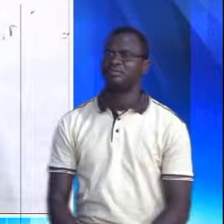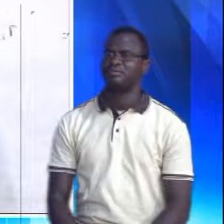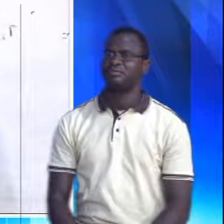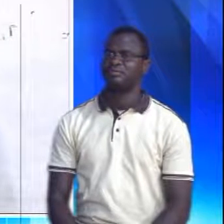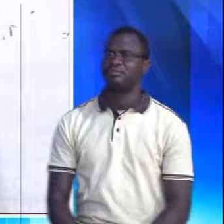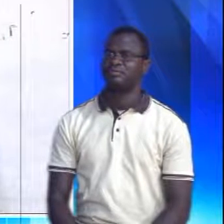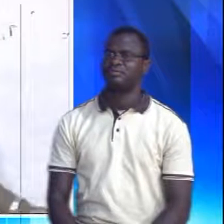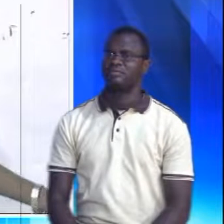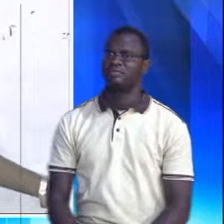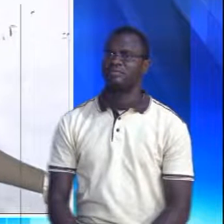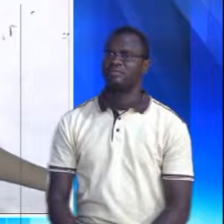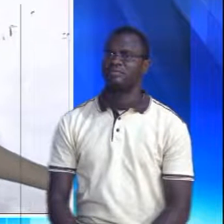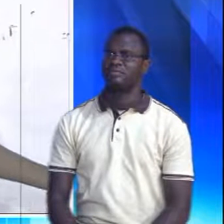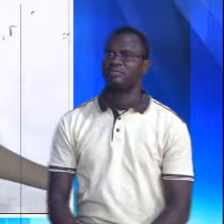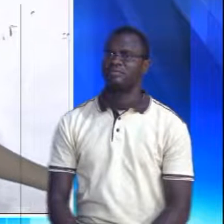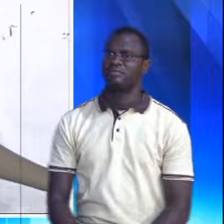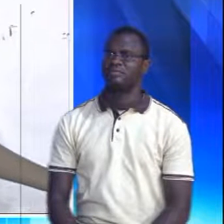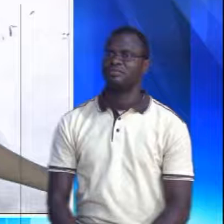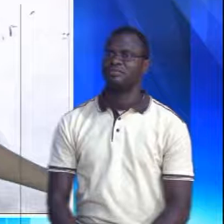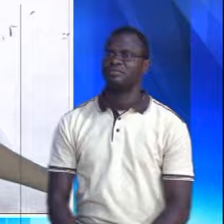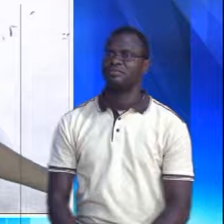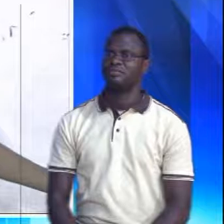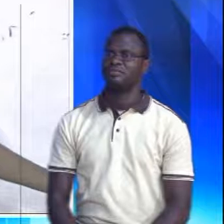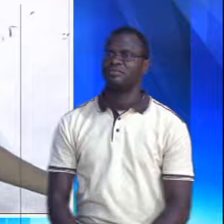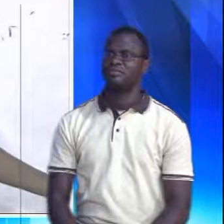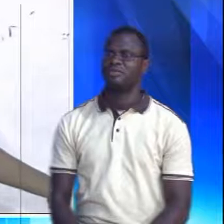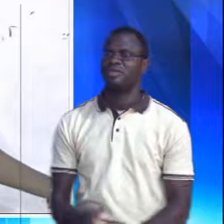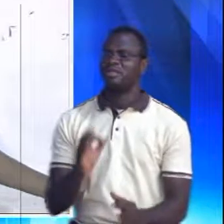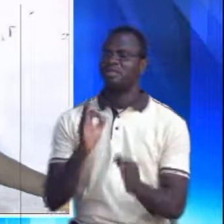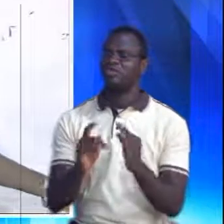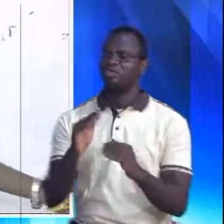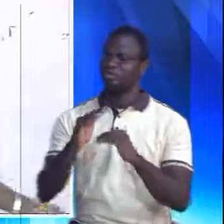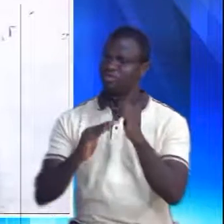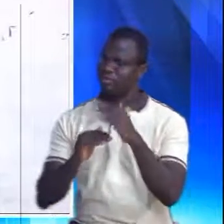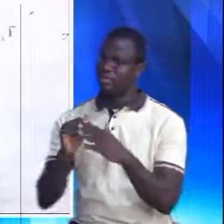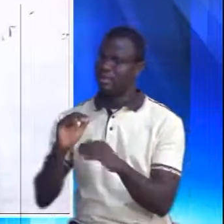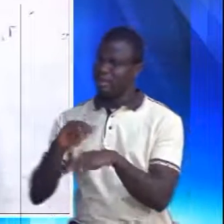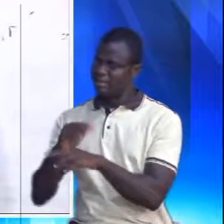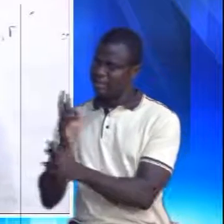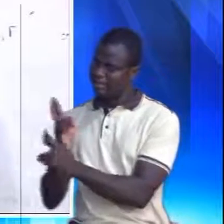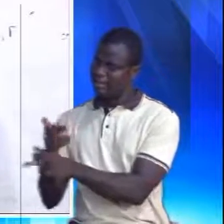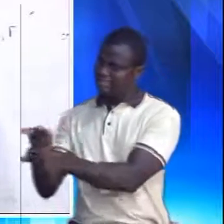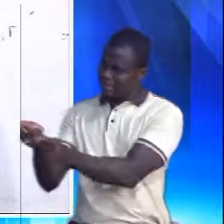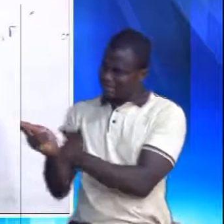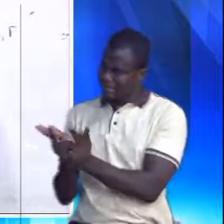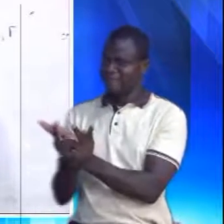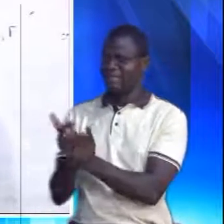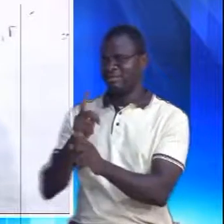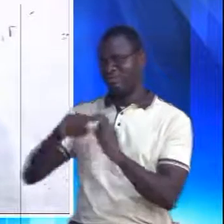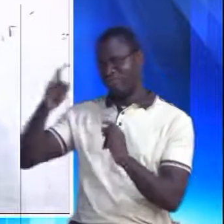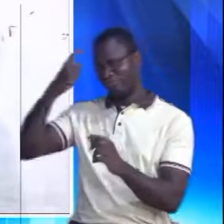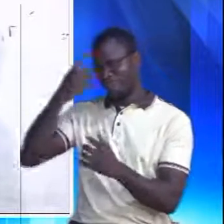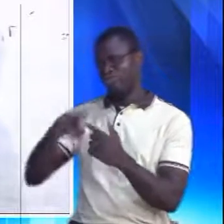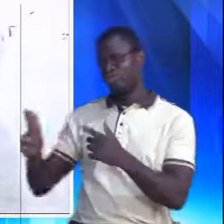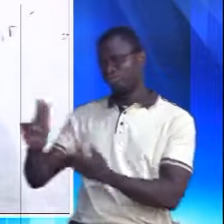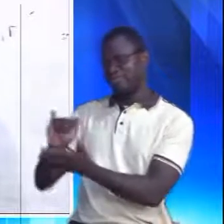government encroaching upon your rights. Government will compensate you adequately. They don't want you to suffer ordinarily.